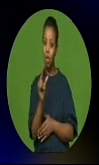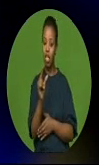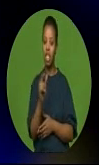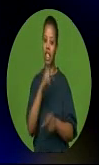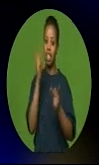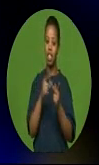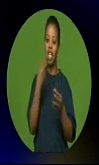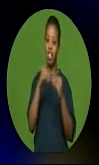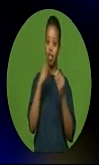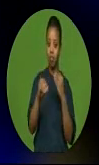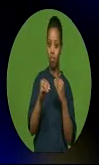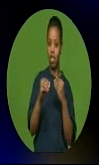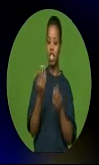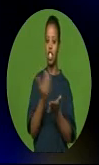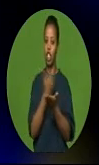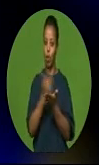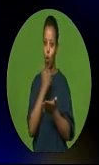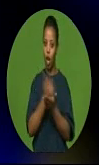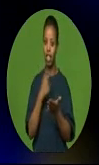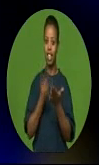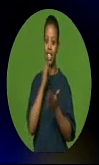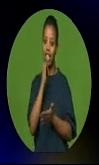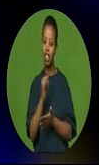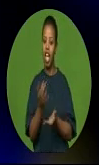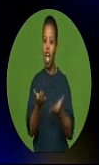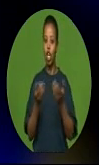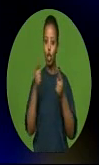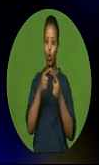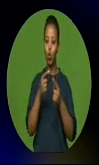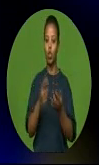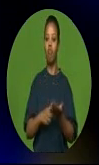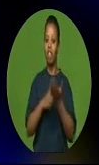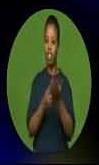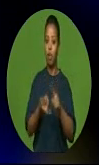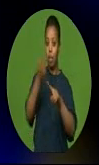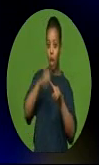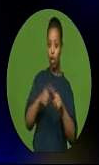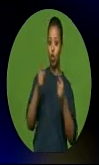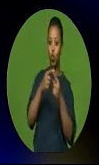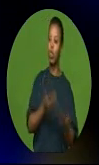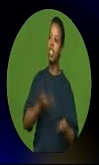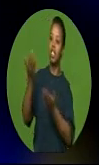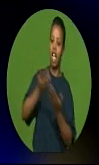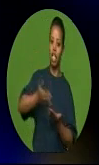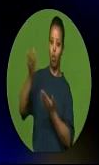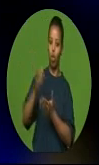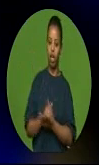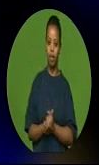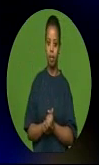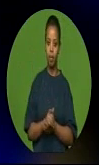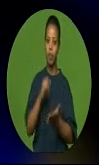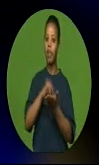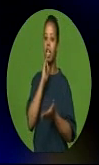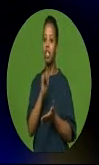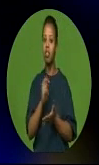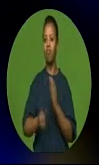in selling the product, there is a need to ship it back to the exporter. It